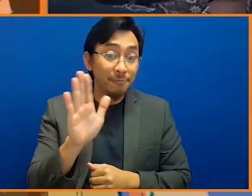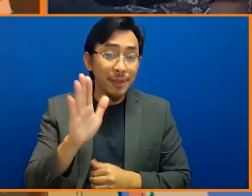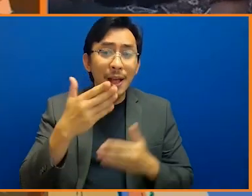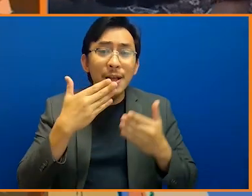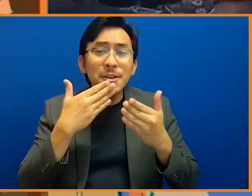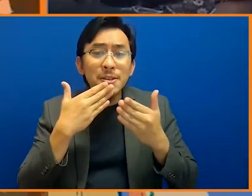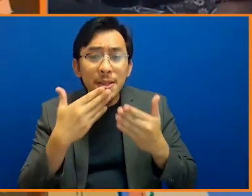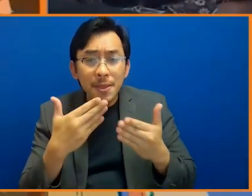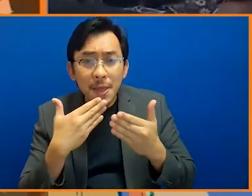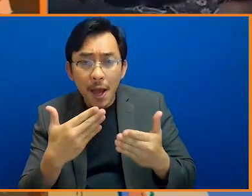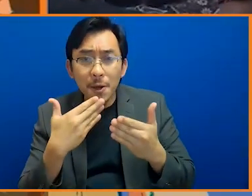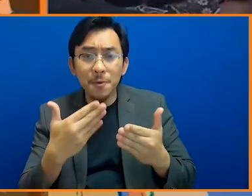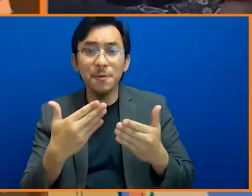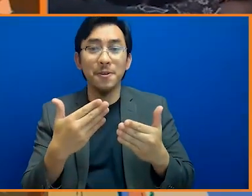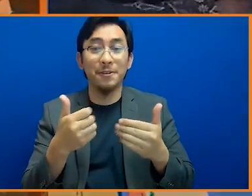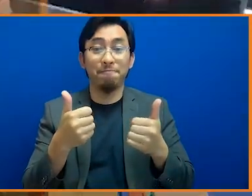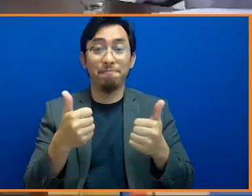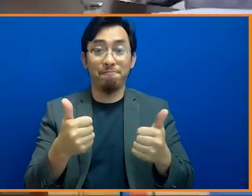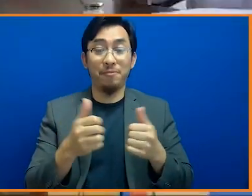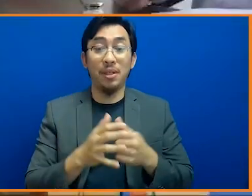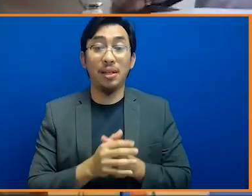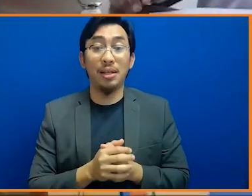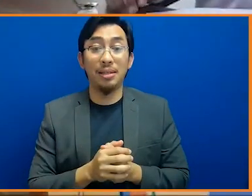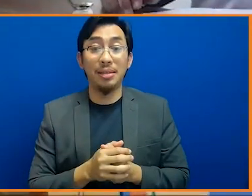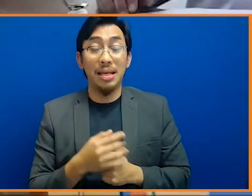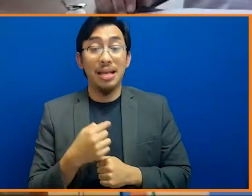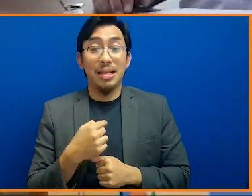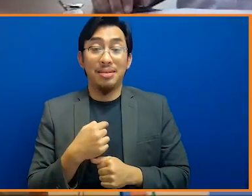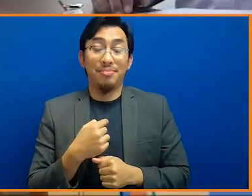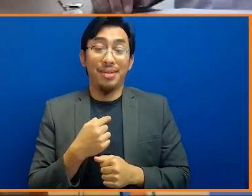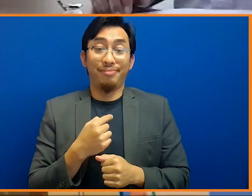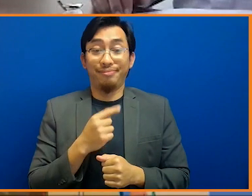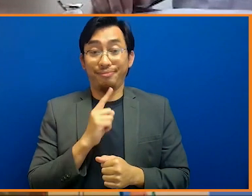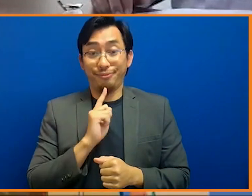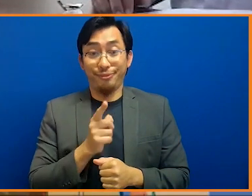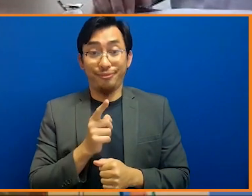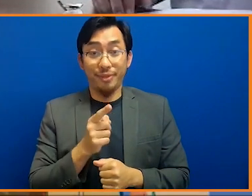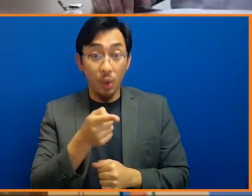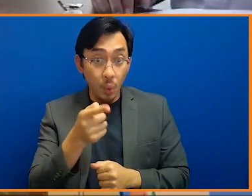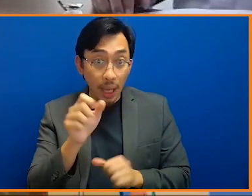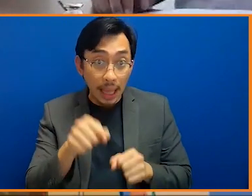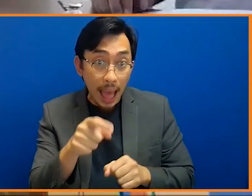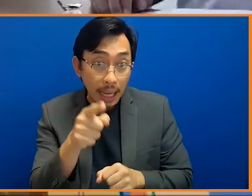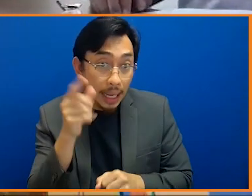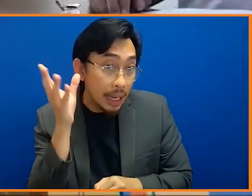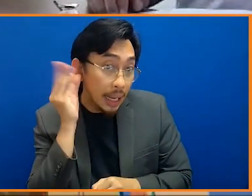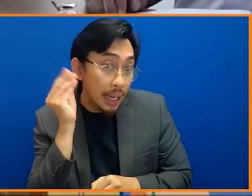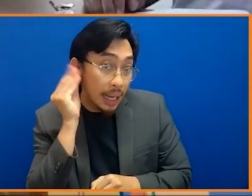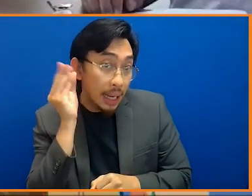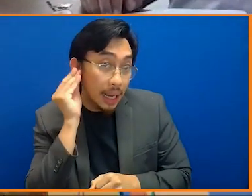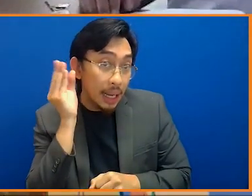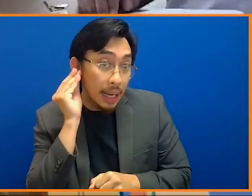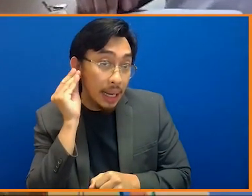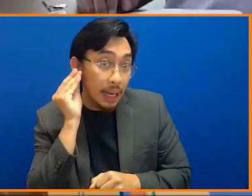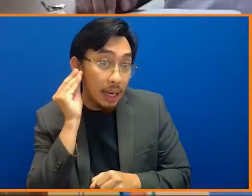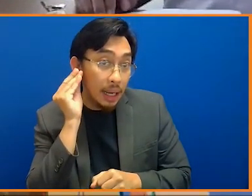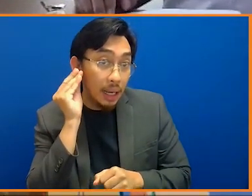Hello, sir. Thank you very much. Um, I'm actually in. Can you hear me?